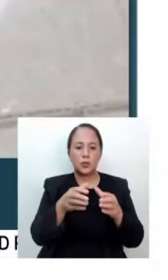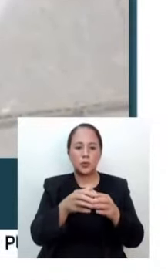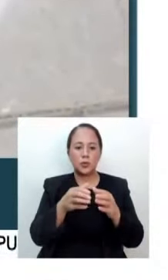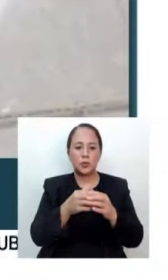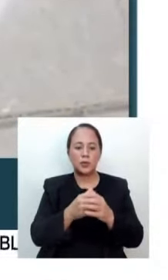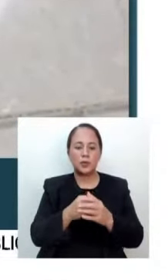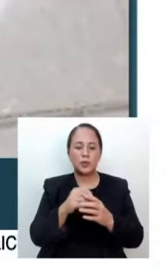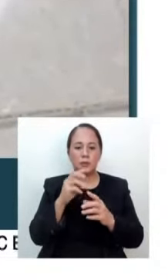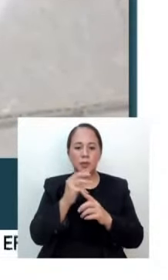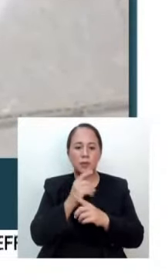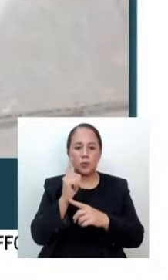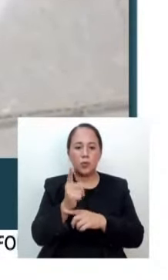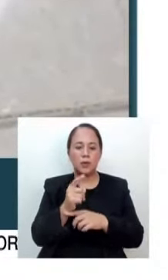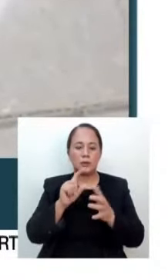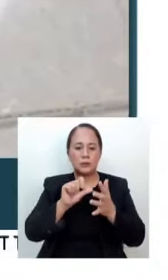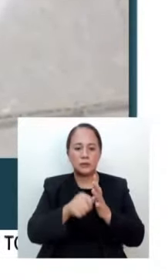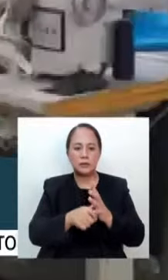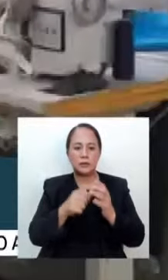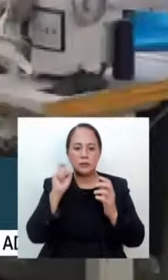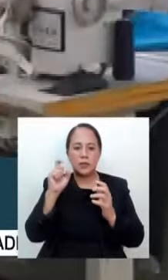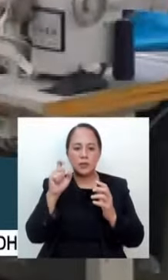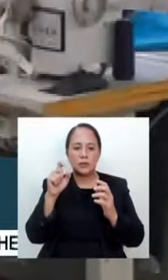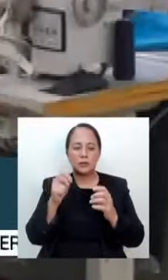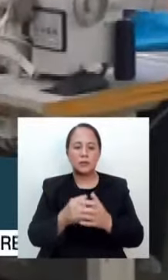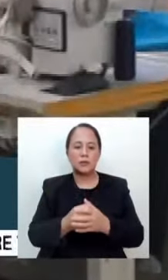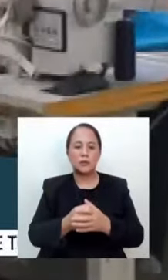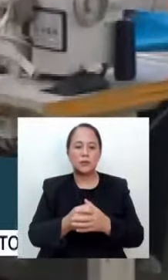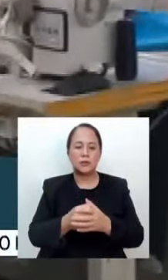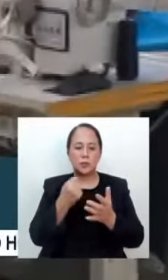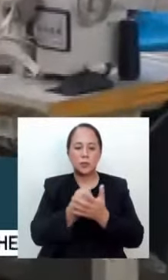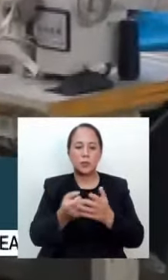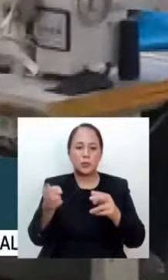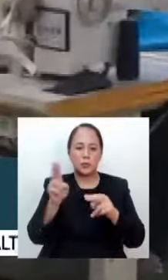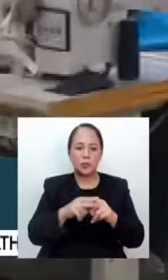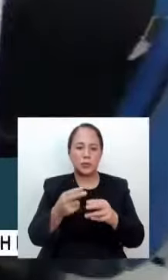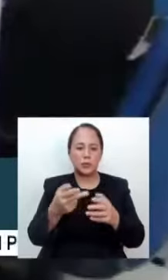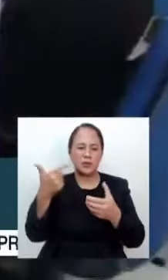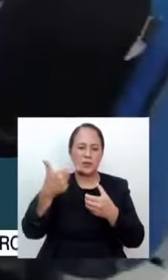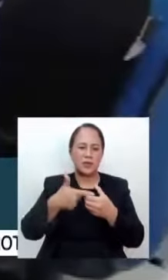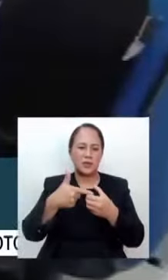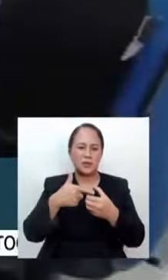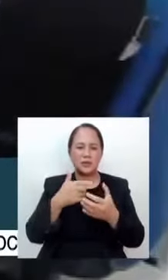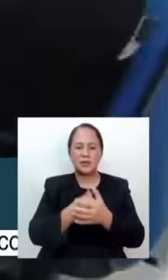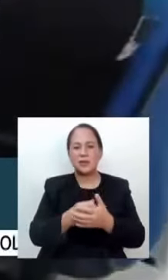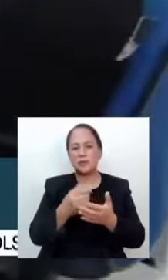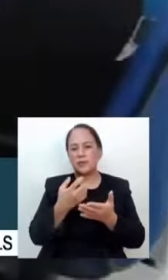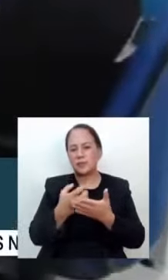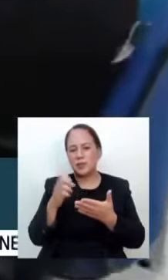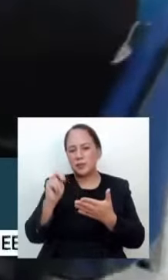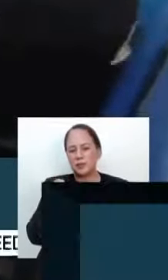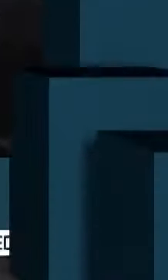Uno, stressed the urgent need for a wage hike amid rising fuel and commodity prices.